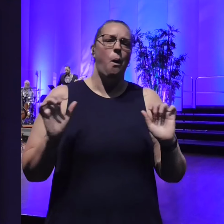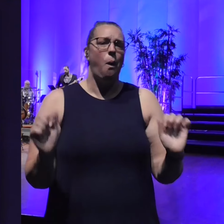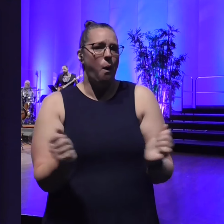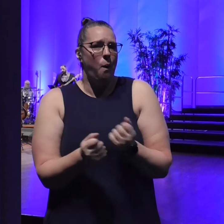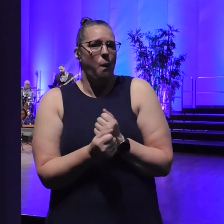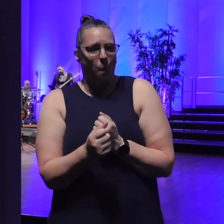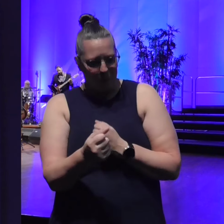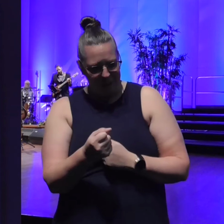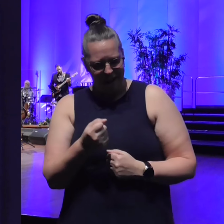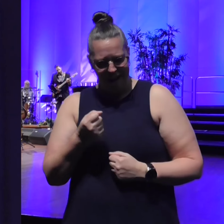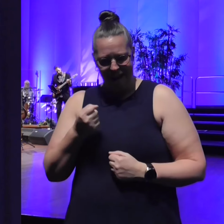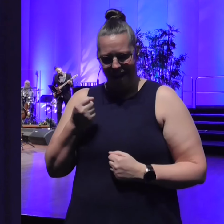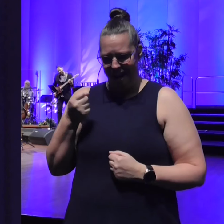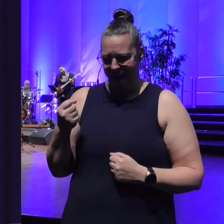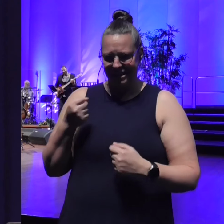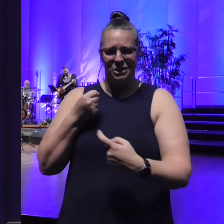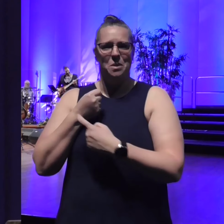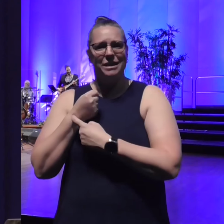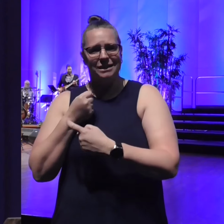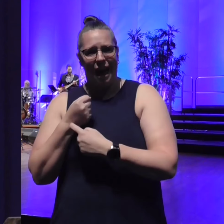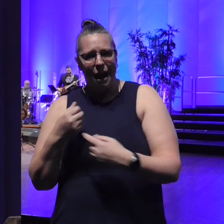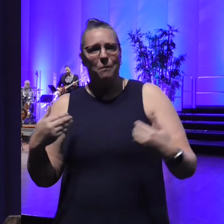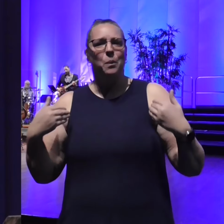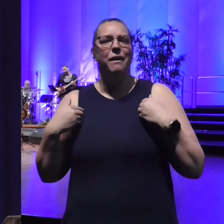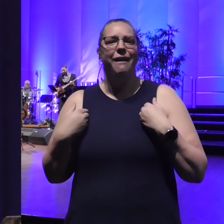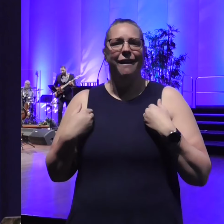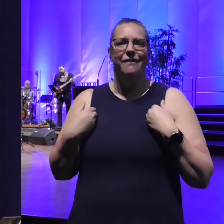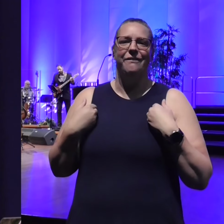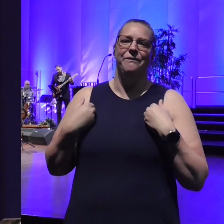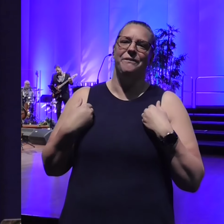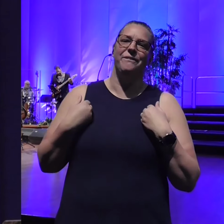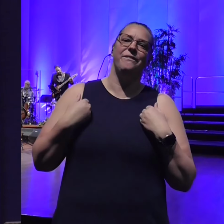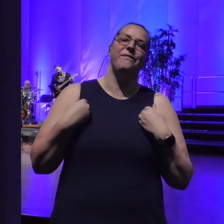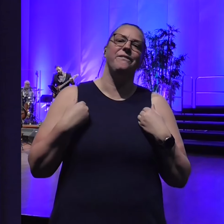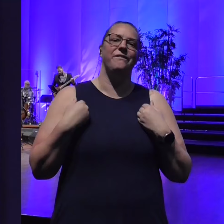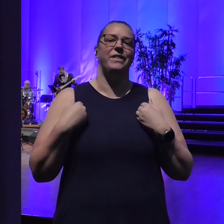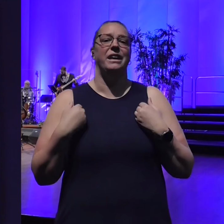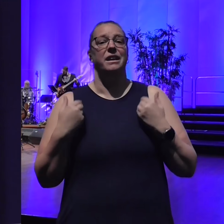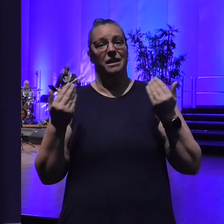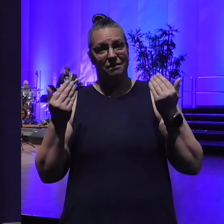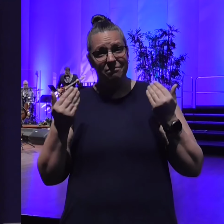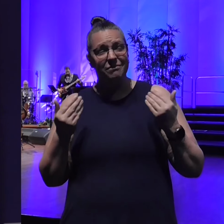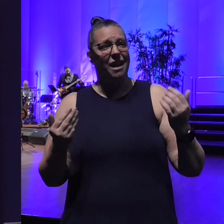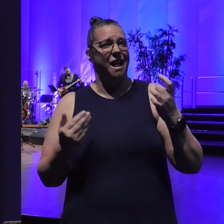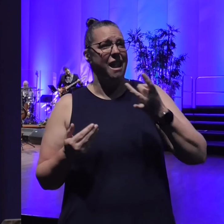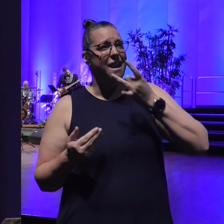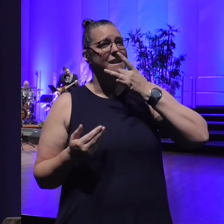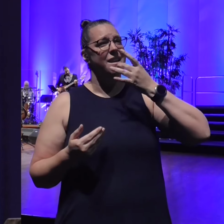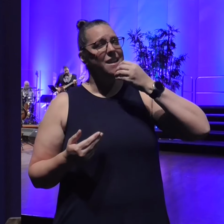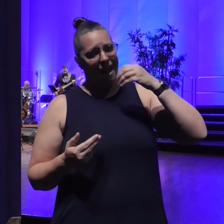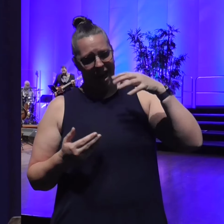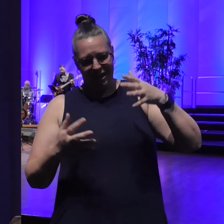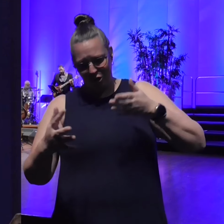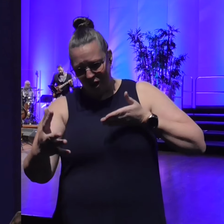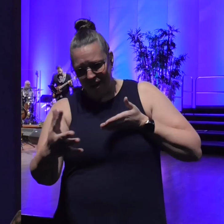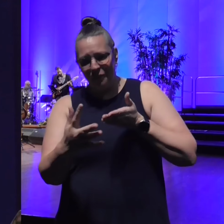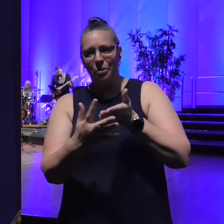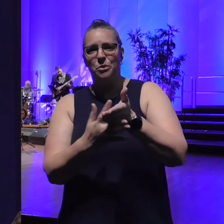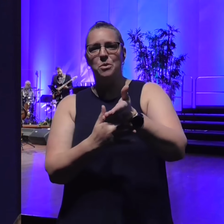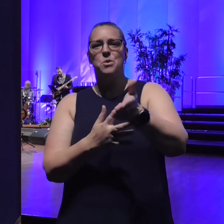Hold on to this time we have and let the light shine